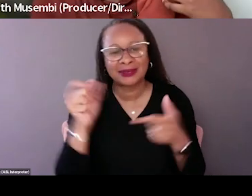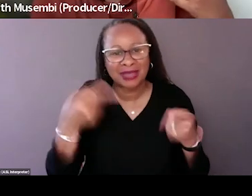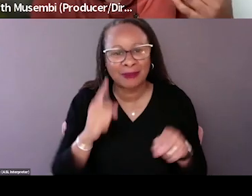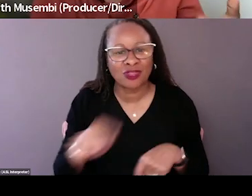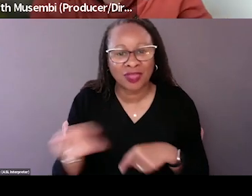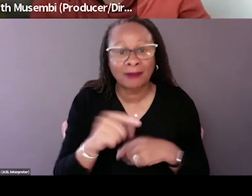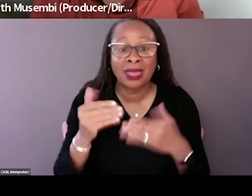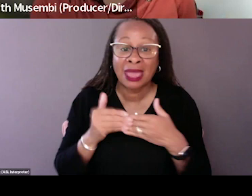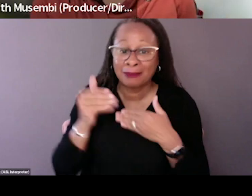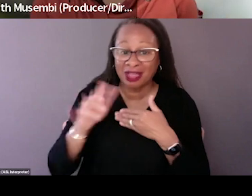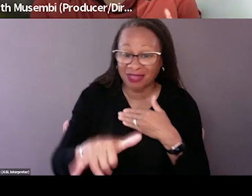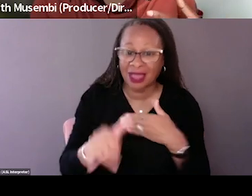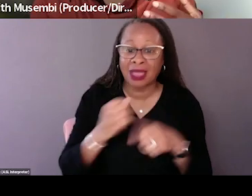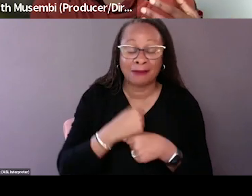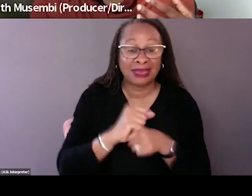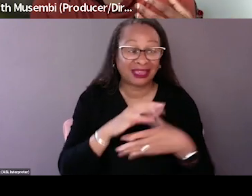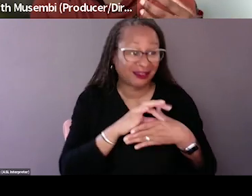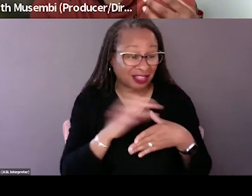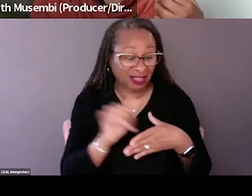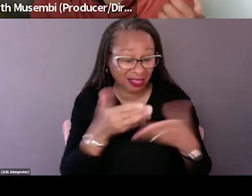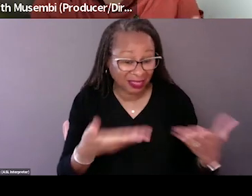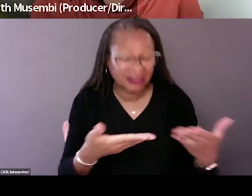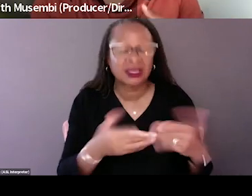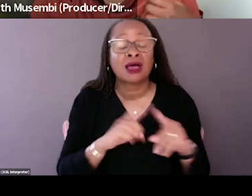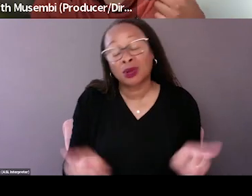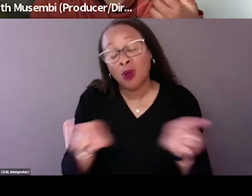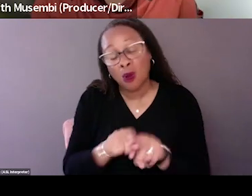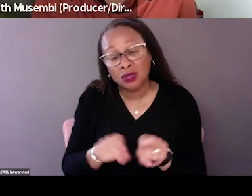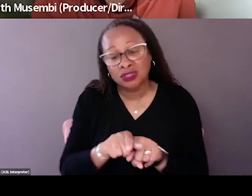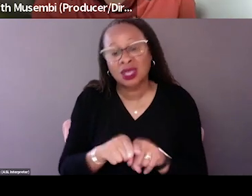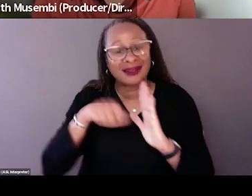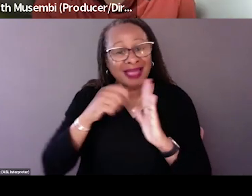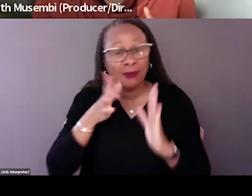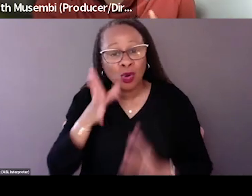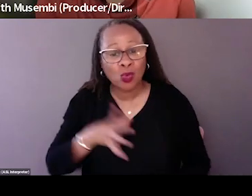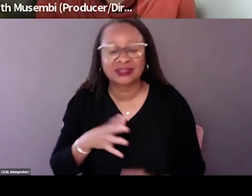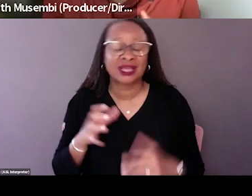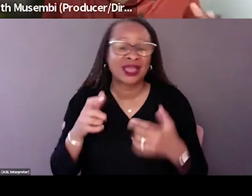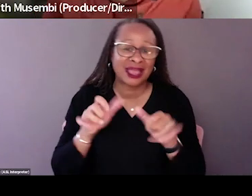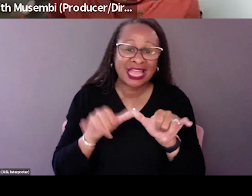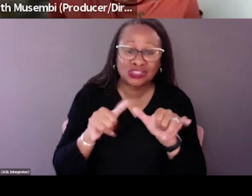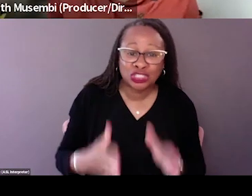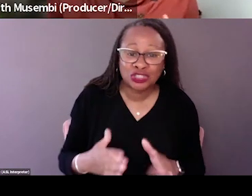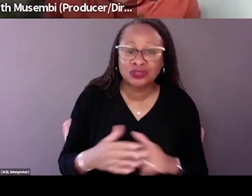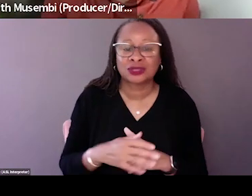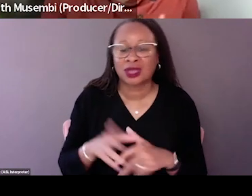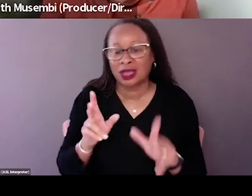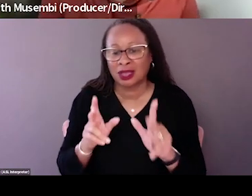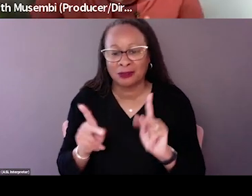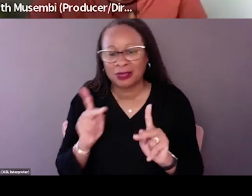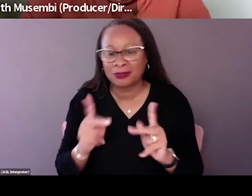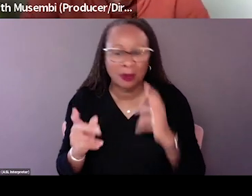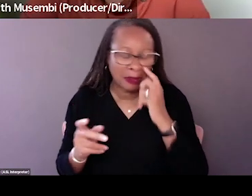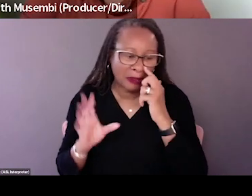that, not just, you know, making content like this, but camera women, we want engineers, people designing cameras, future